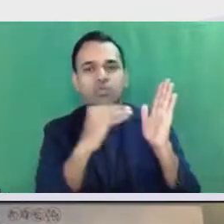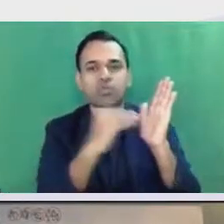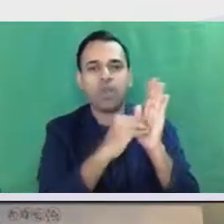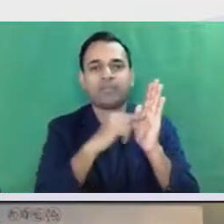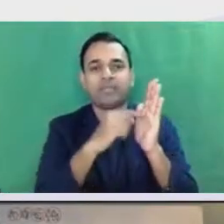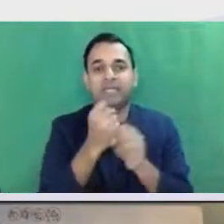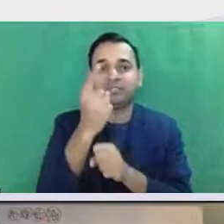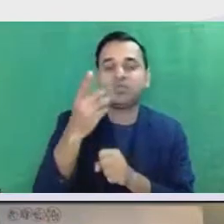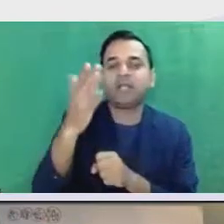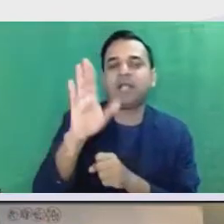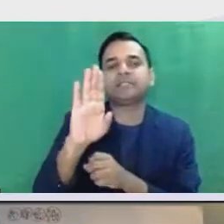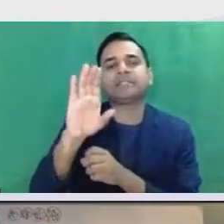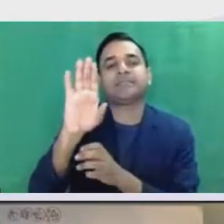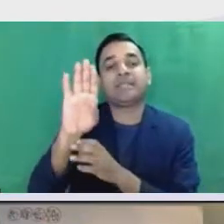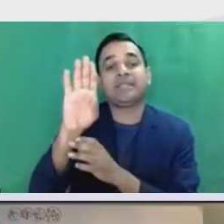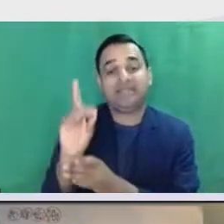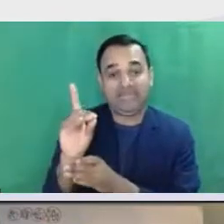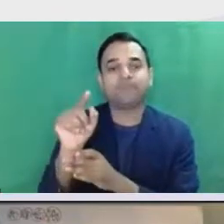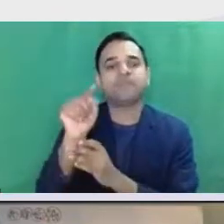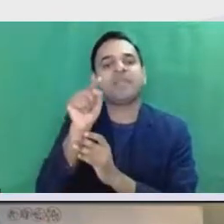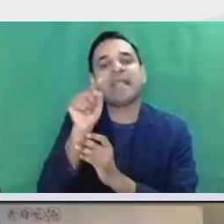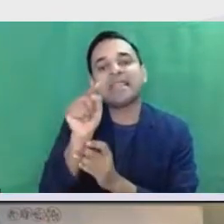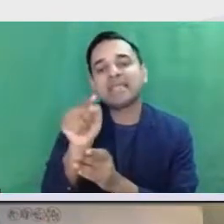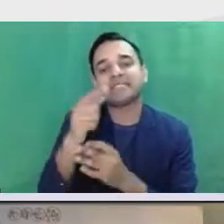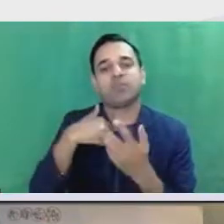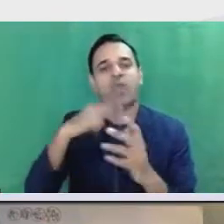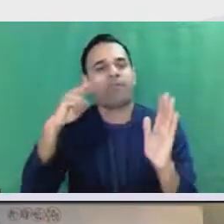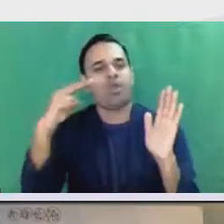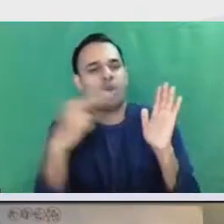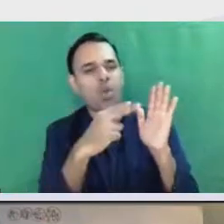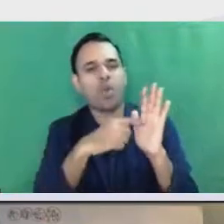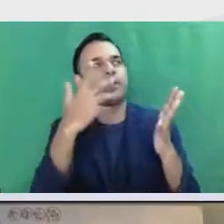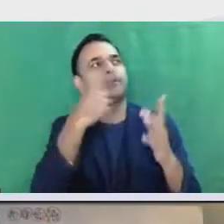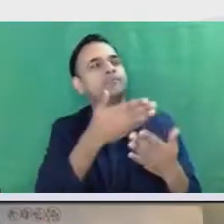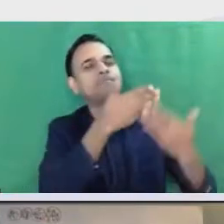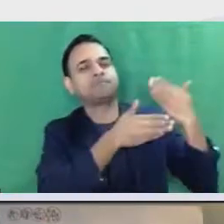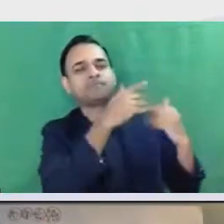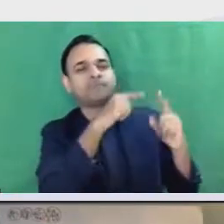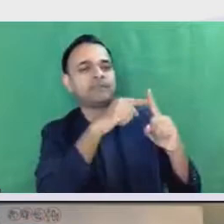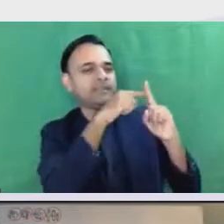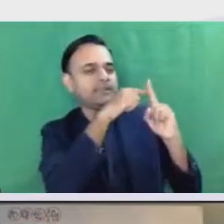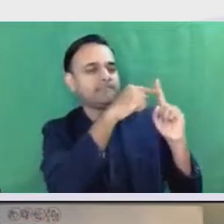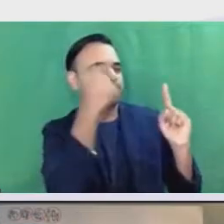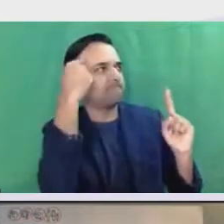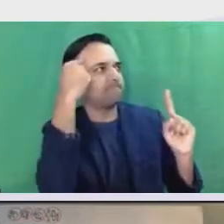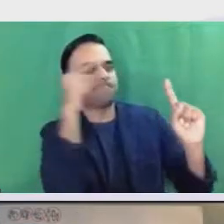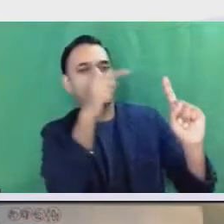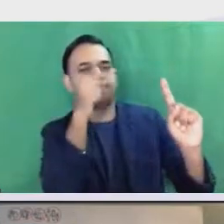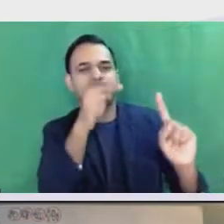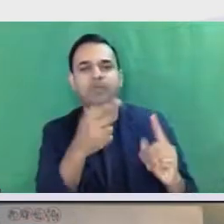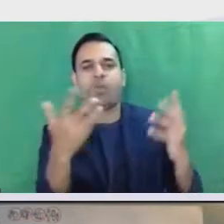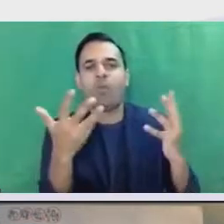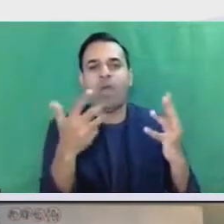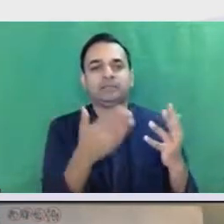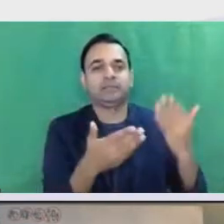last one, they weren't really met, due to various factors. The question on many minds is, what will be the key